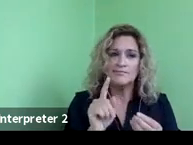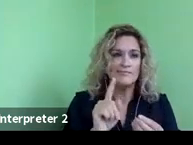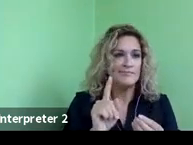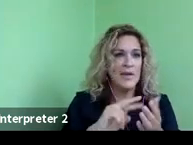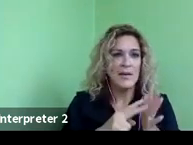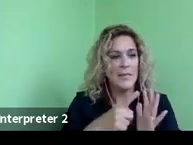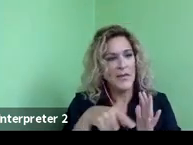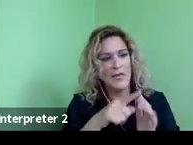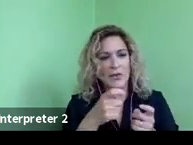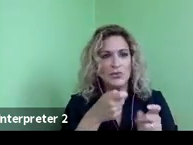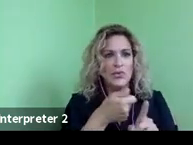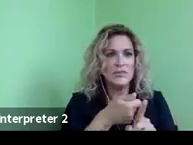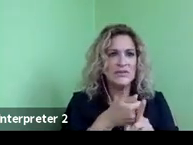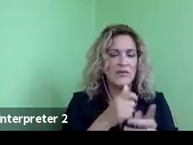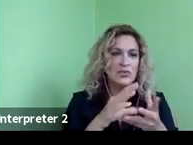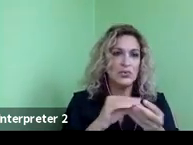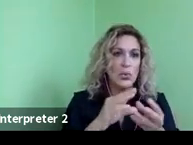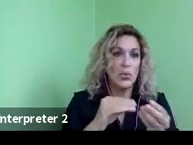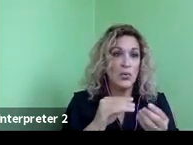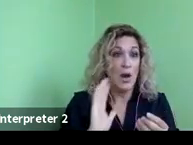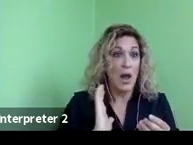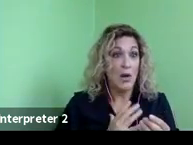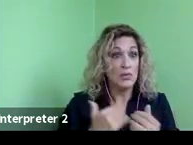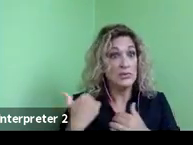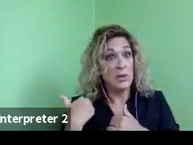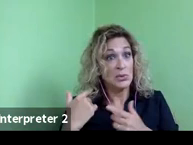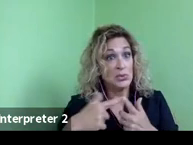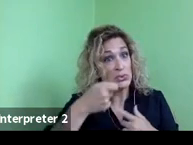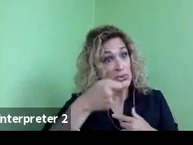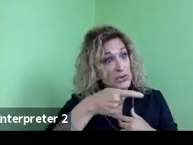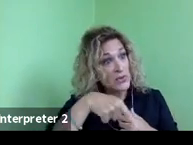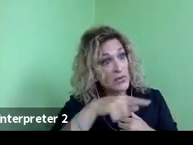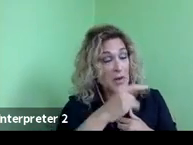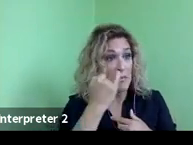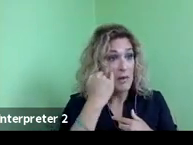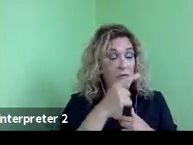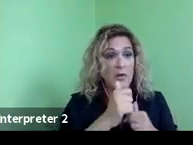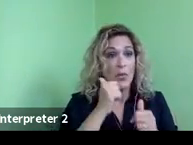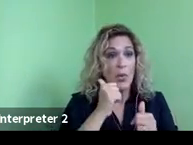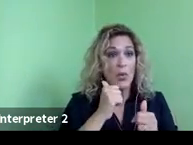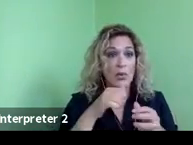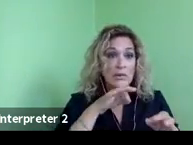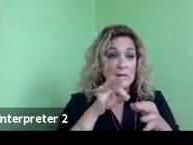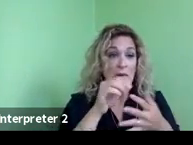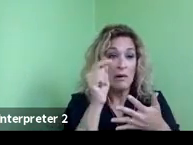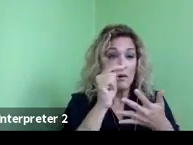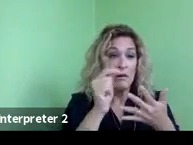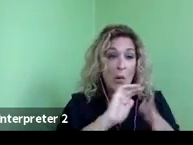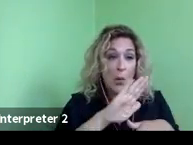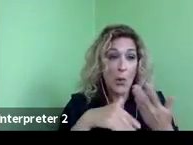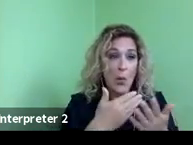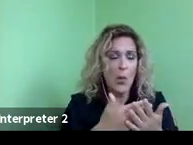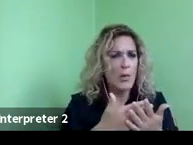protect that. It's not our job to judge them if they don't want to tell us everything. And if there are things that they don't want to tell us, that's their